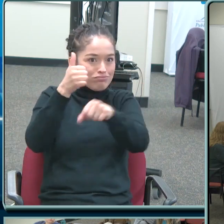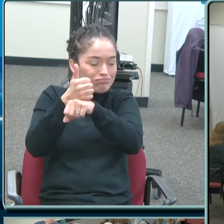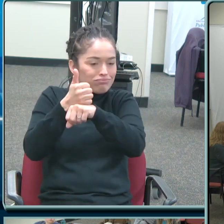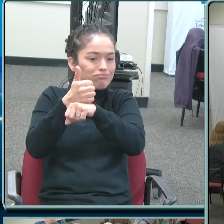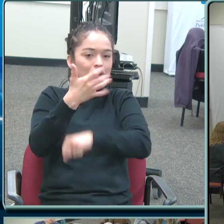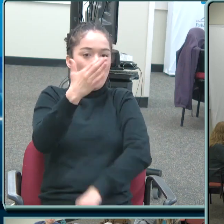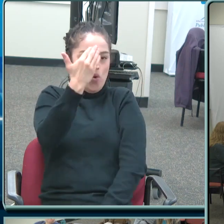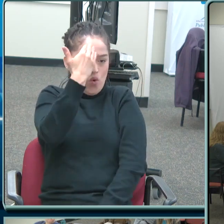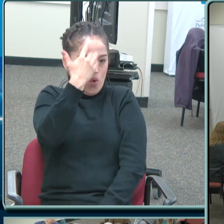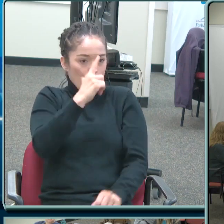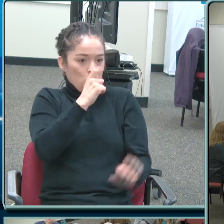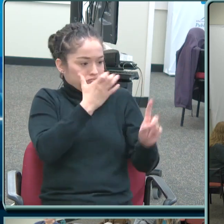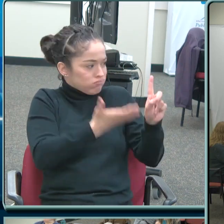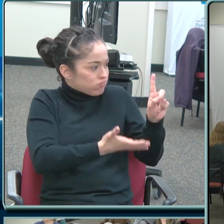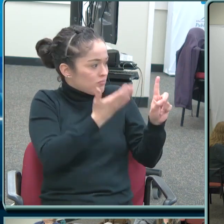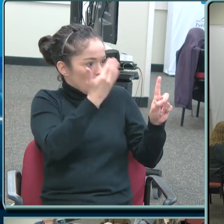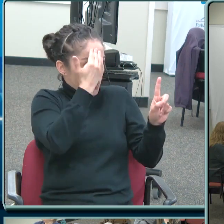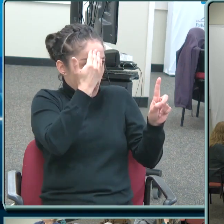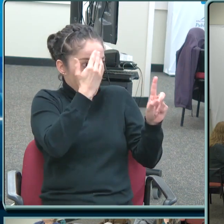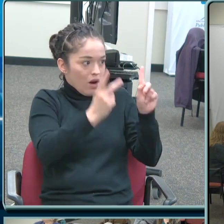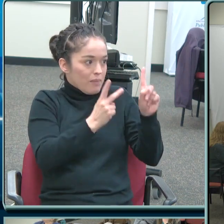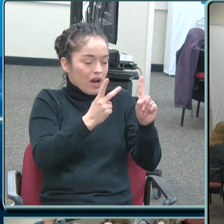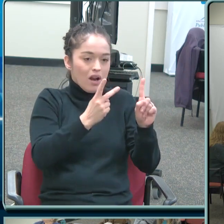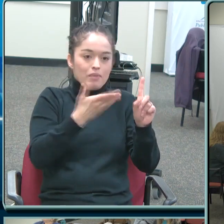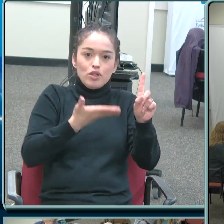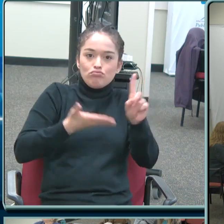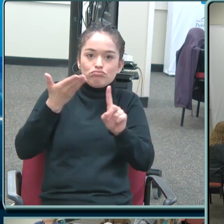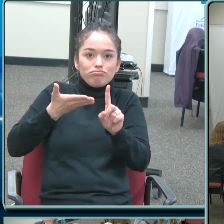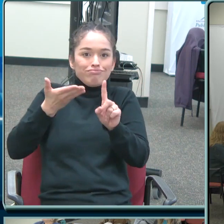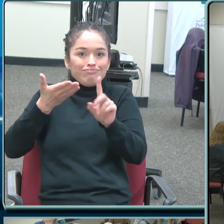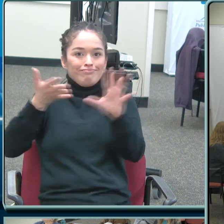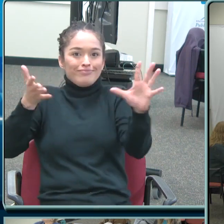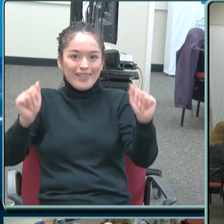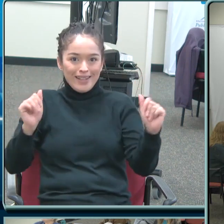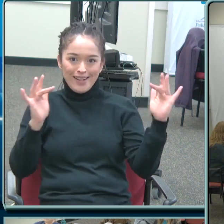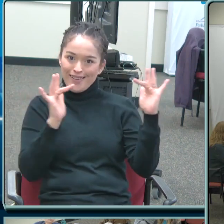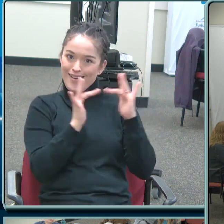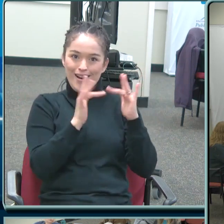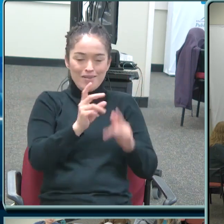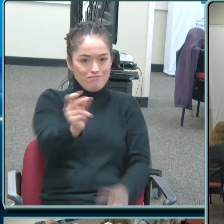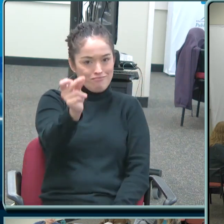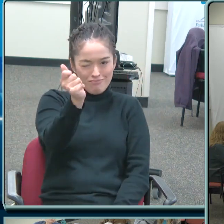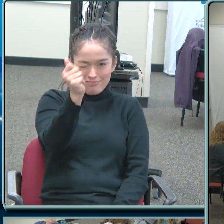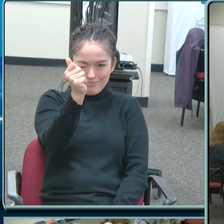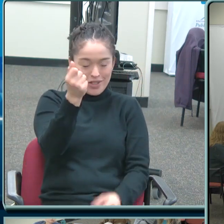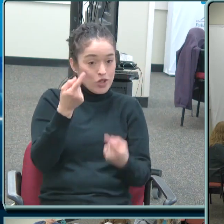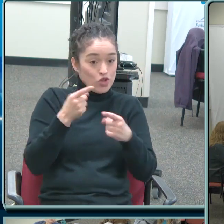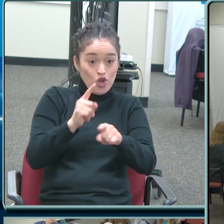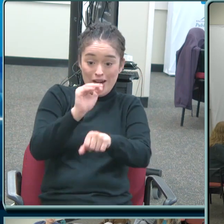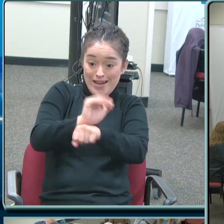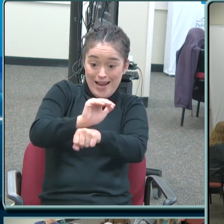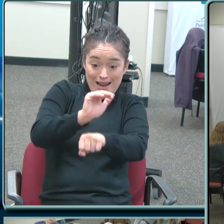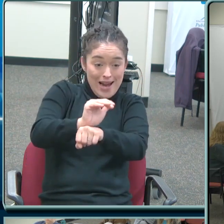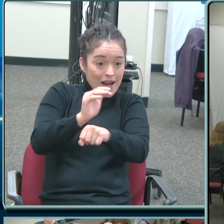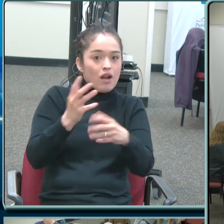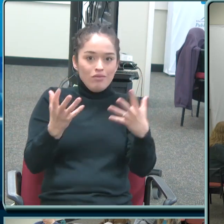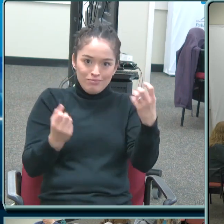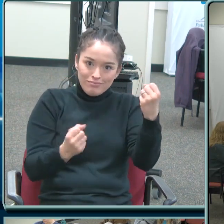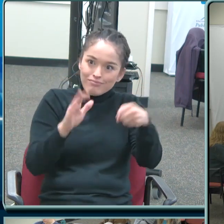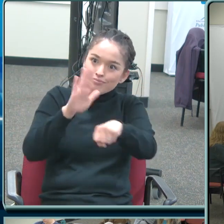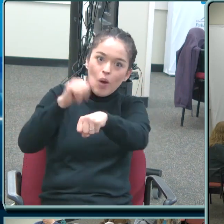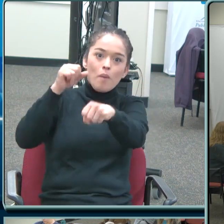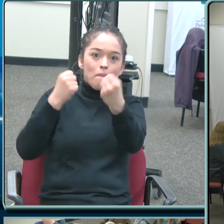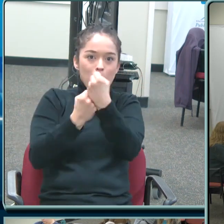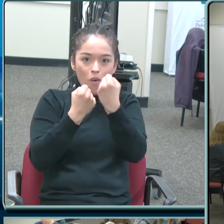know people, to know contacts and resources that you can contact at a moment's notice in the middle of the night to get the support that you